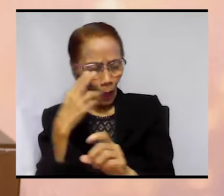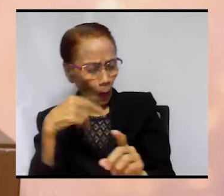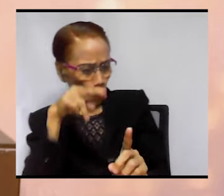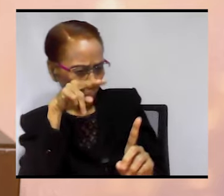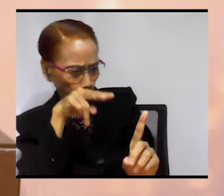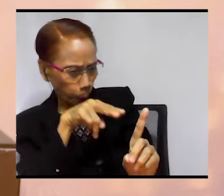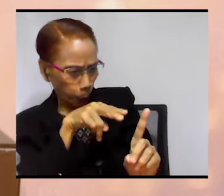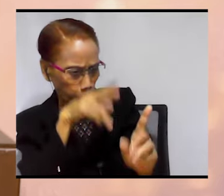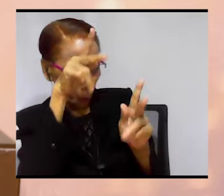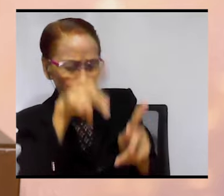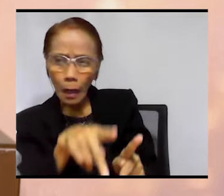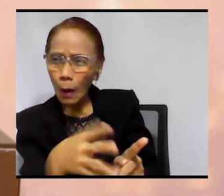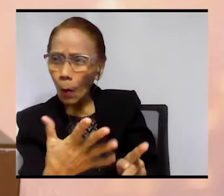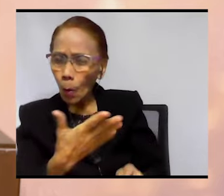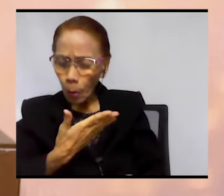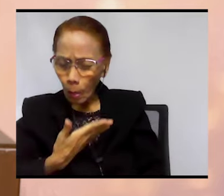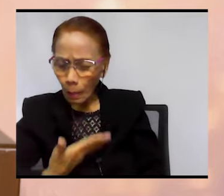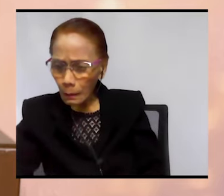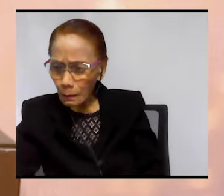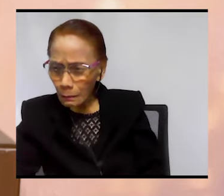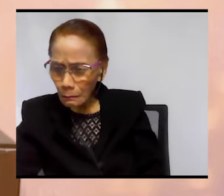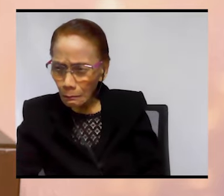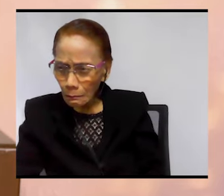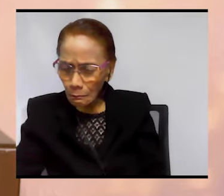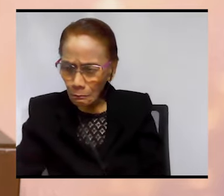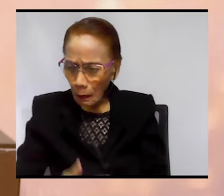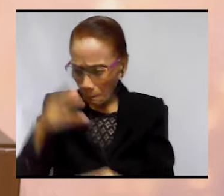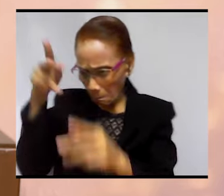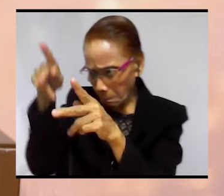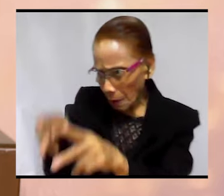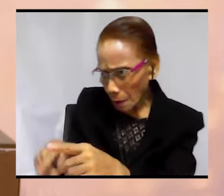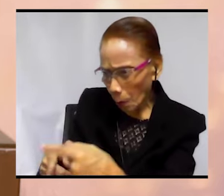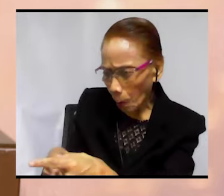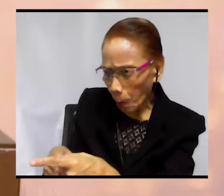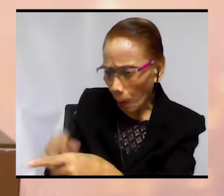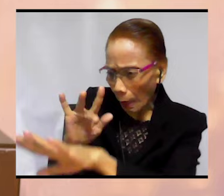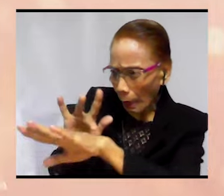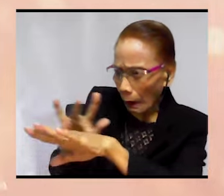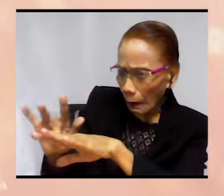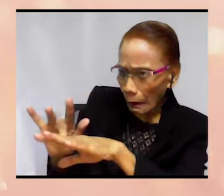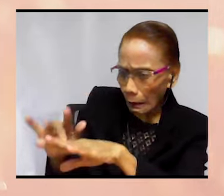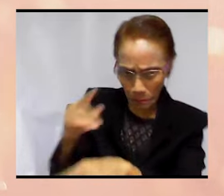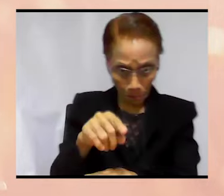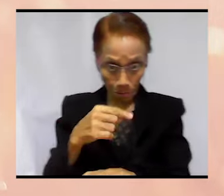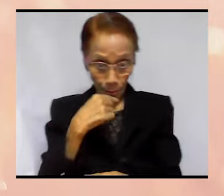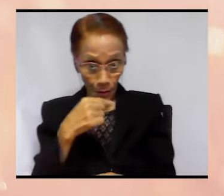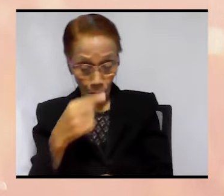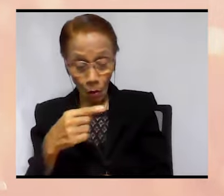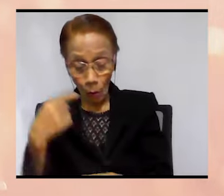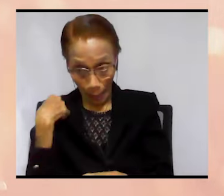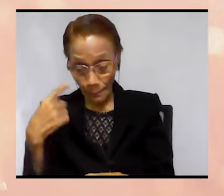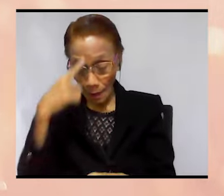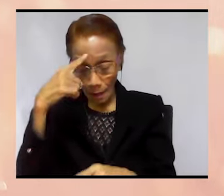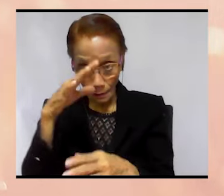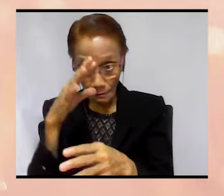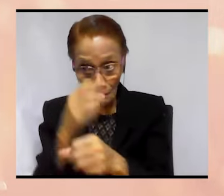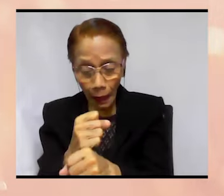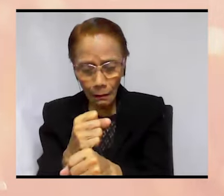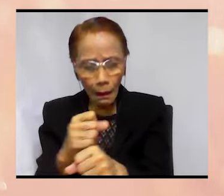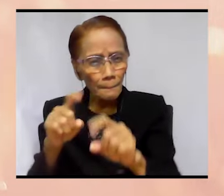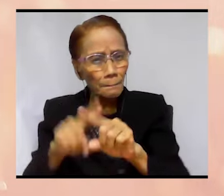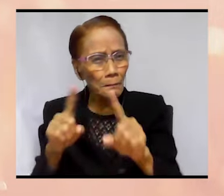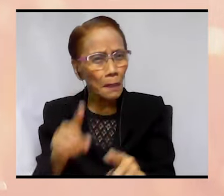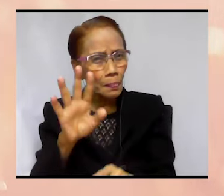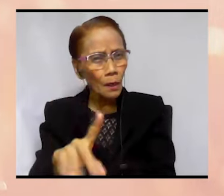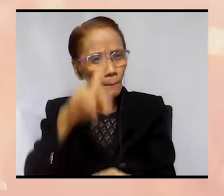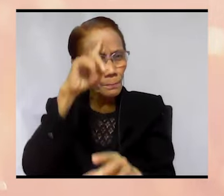hungry. You see a person who is naked, and you claim you have faith. If your faith does not allow